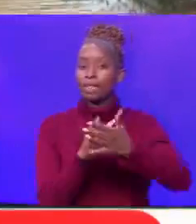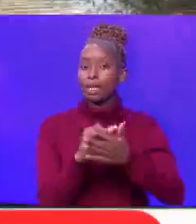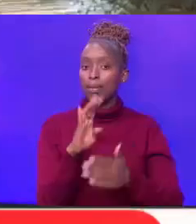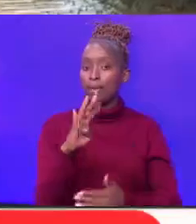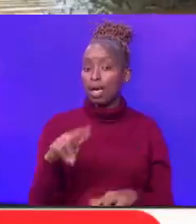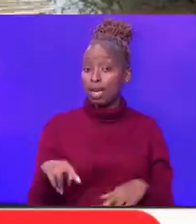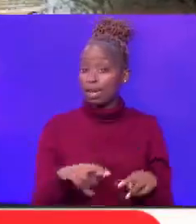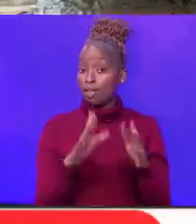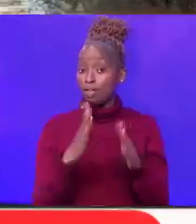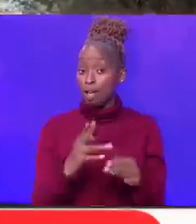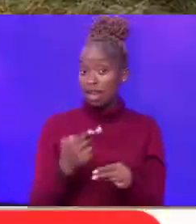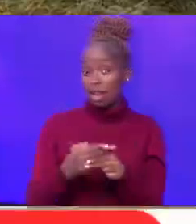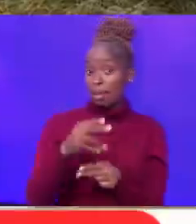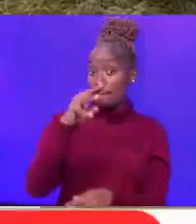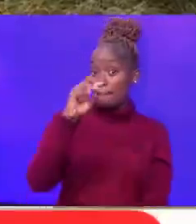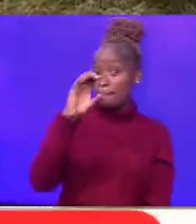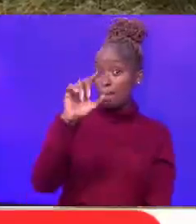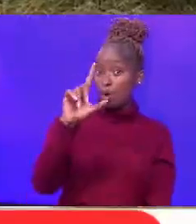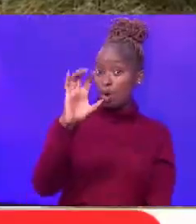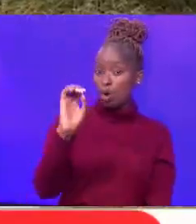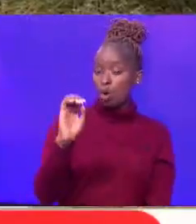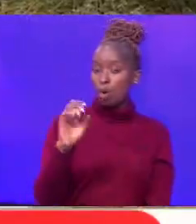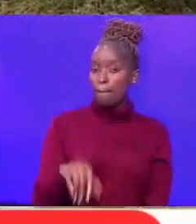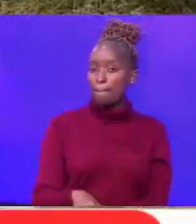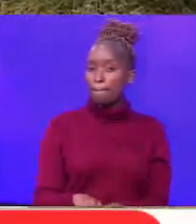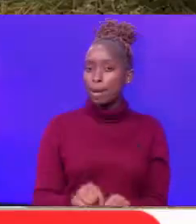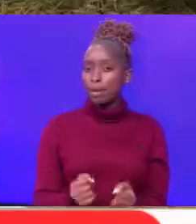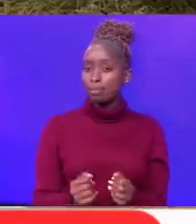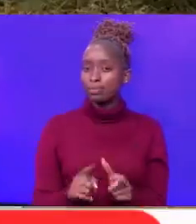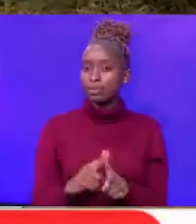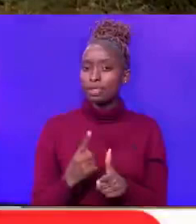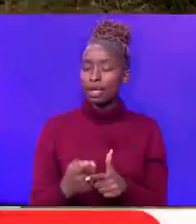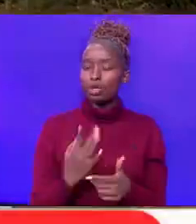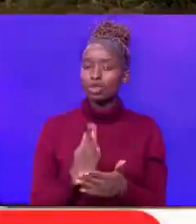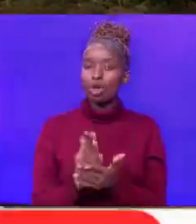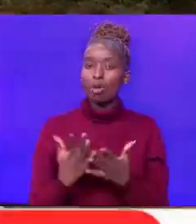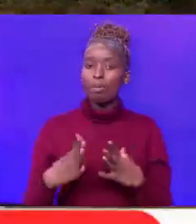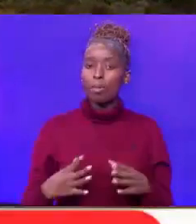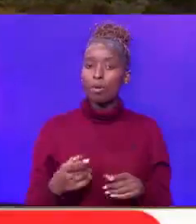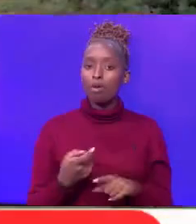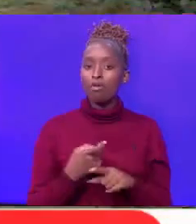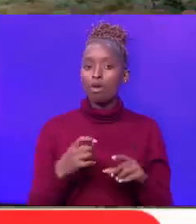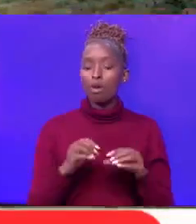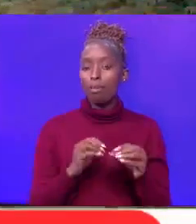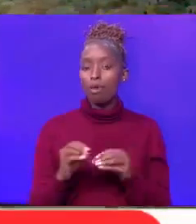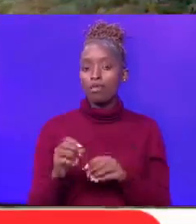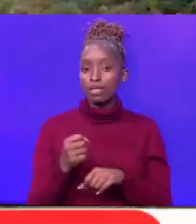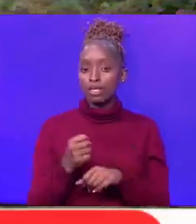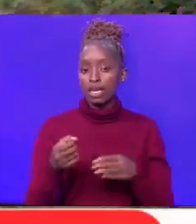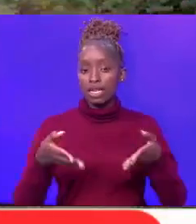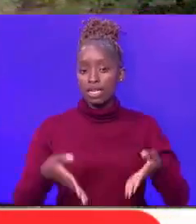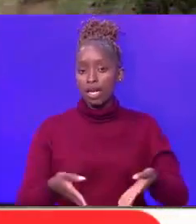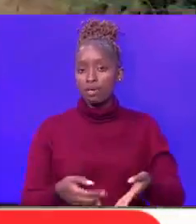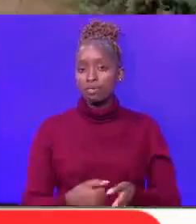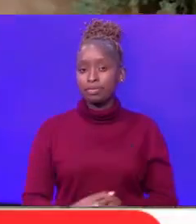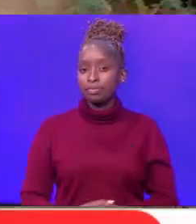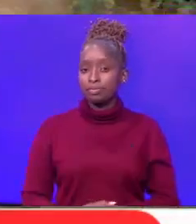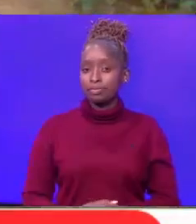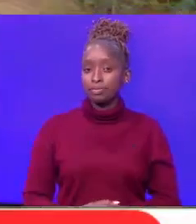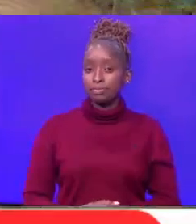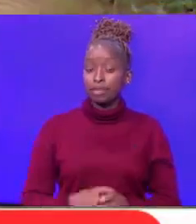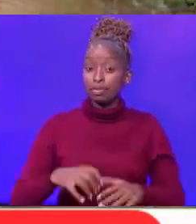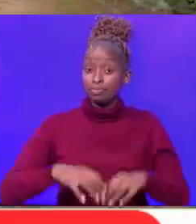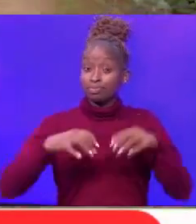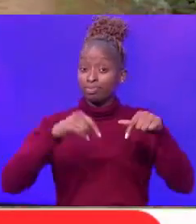imekuwa imevunja kingo na ndio imesuia watu kufika pande hii. The flood waters have also